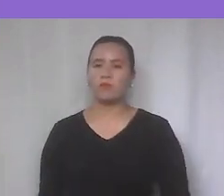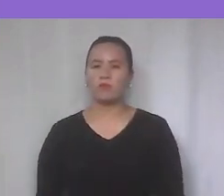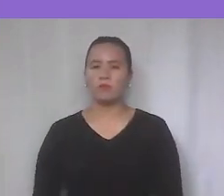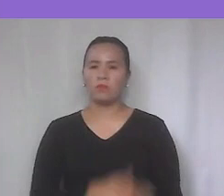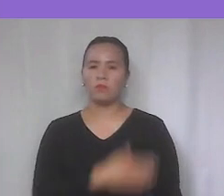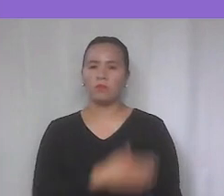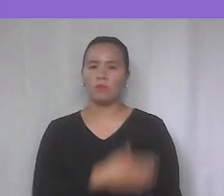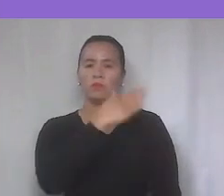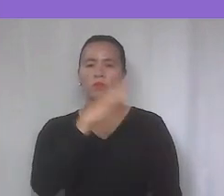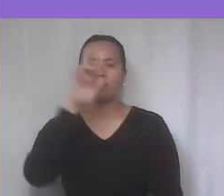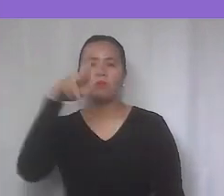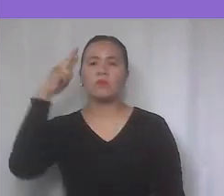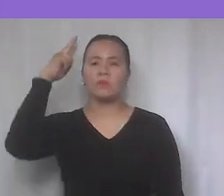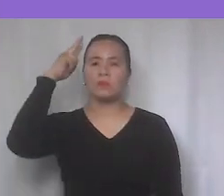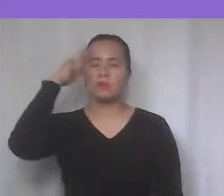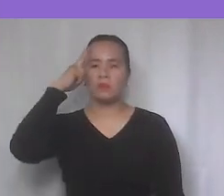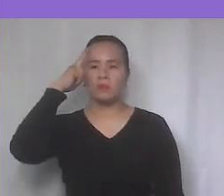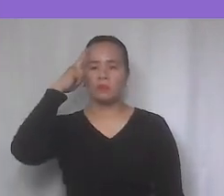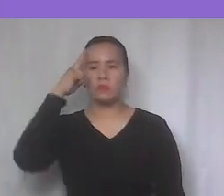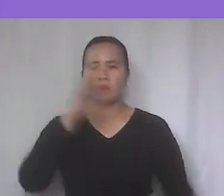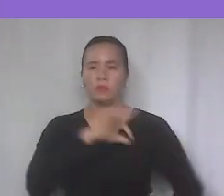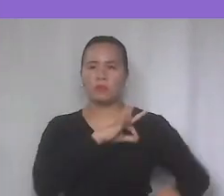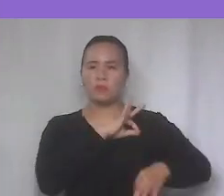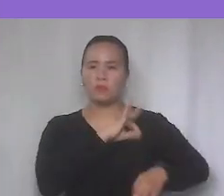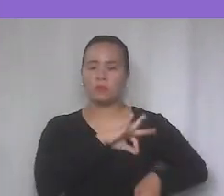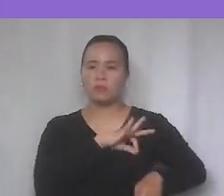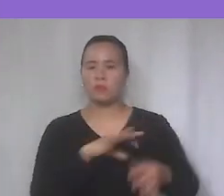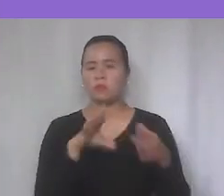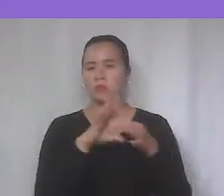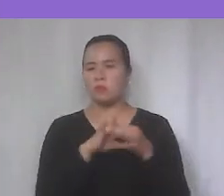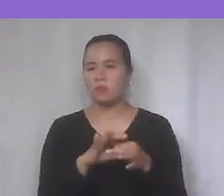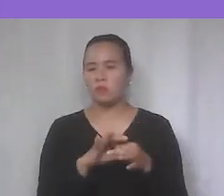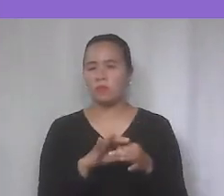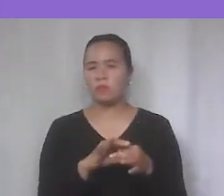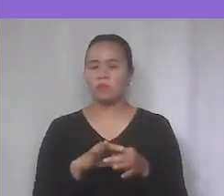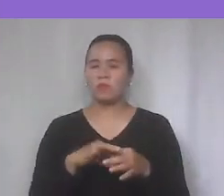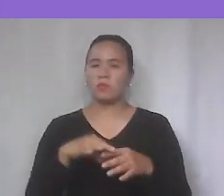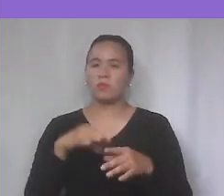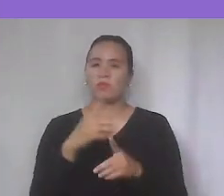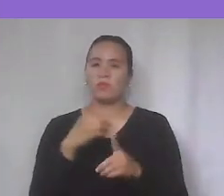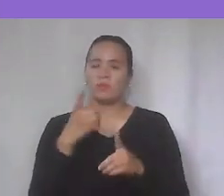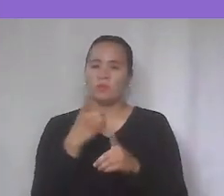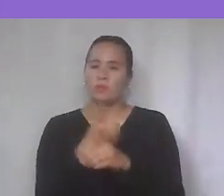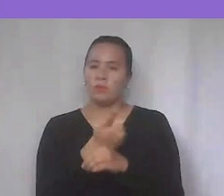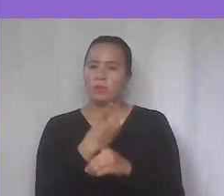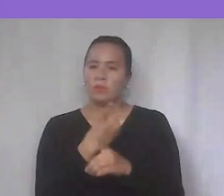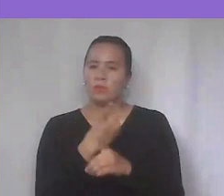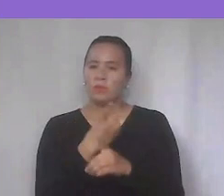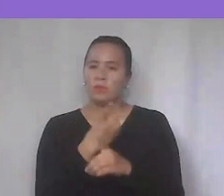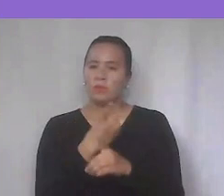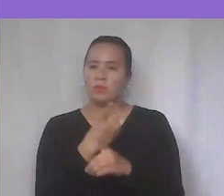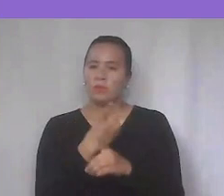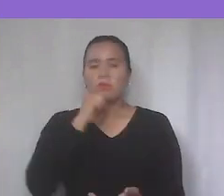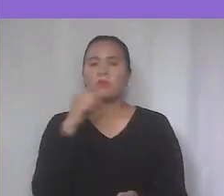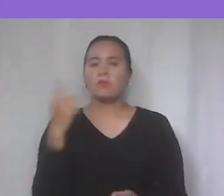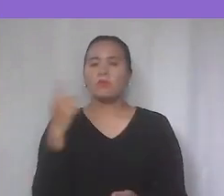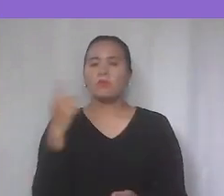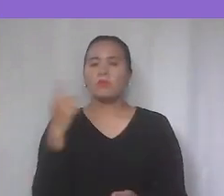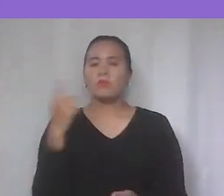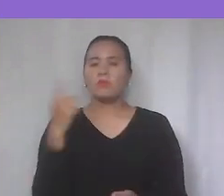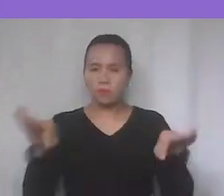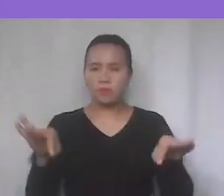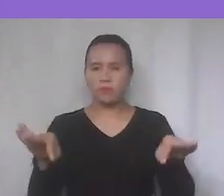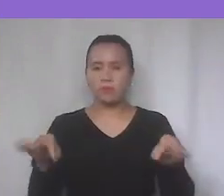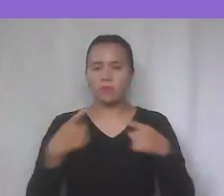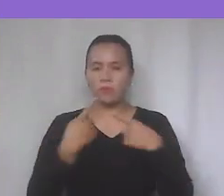rights of marginalized and disadvantaged learners is not only a matter of justice. It is an